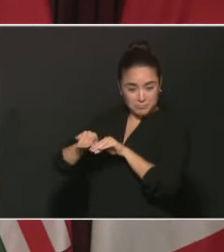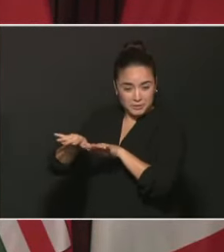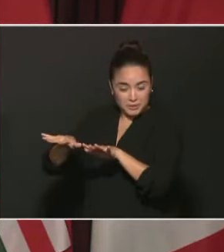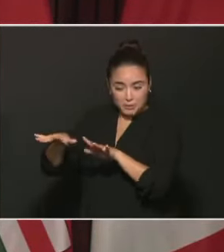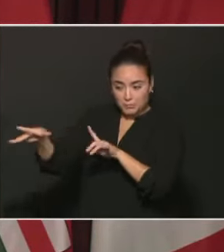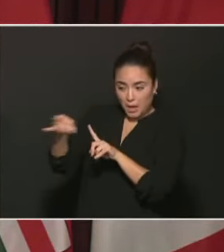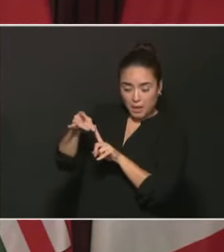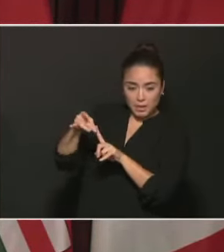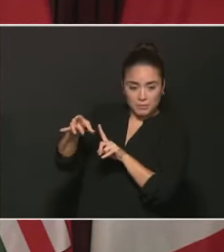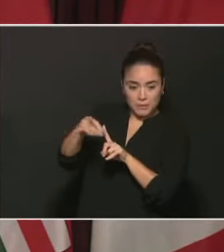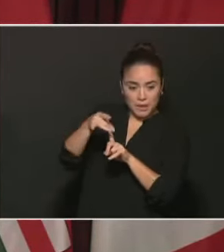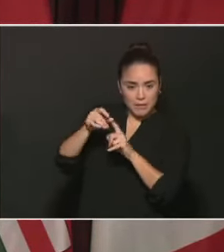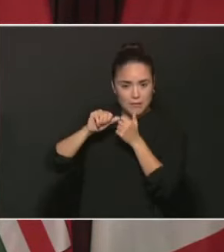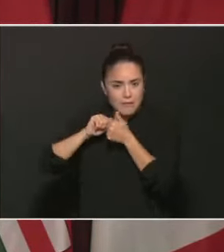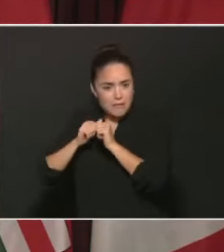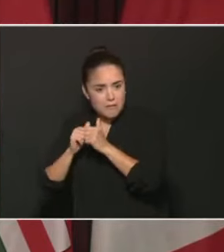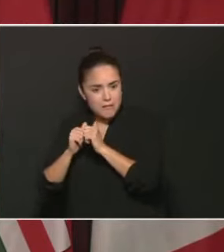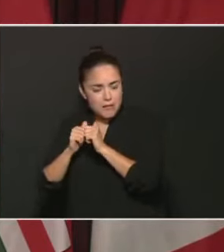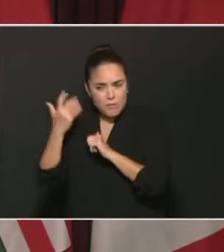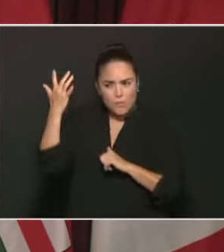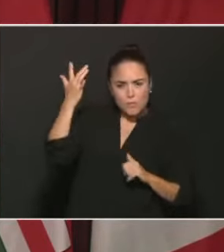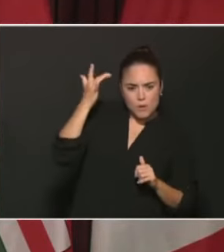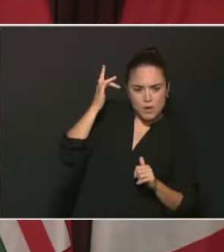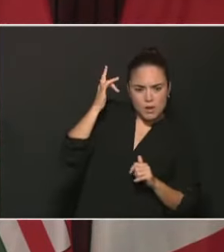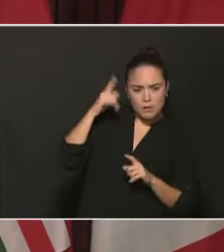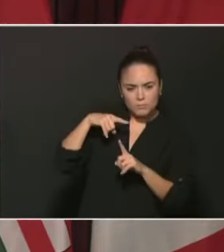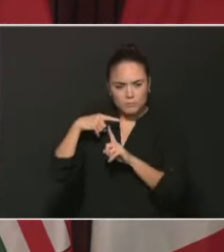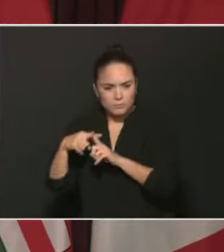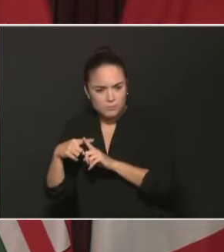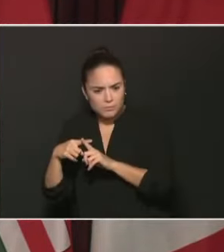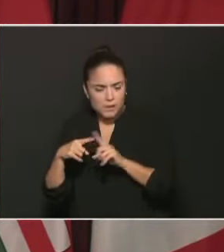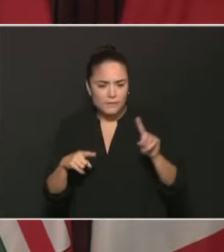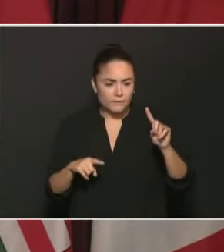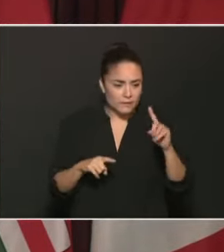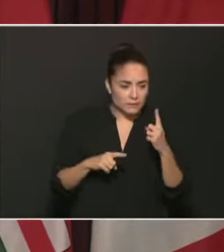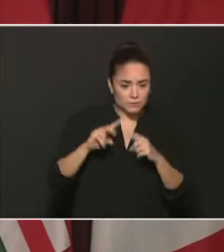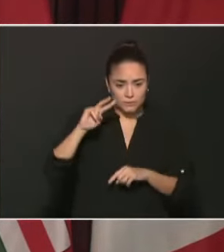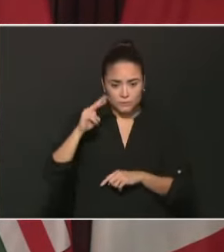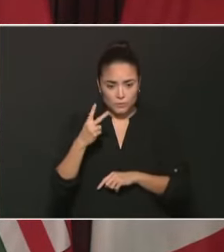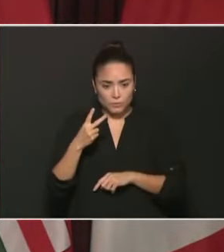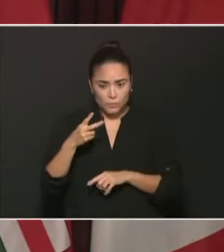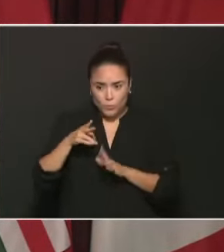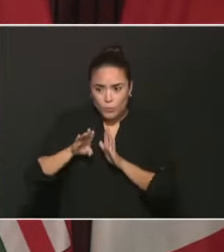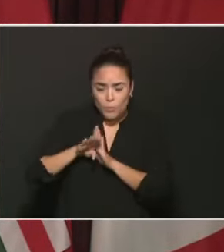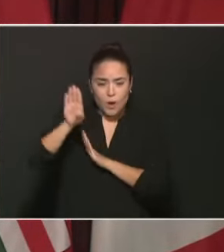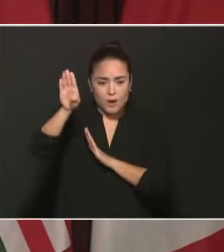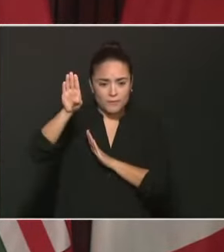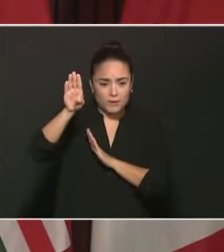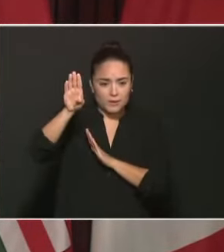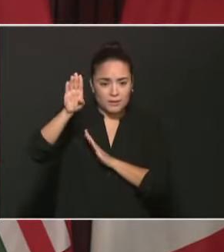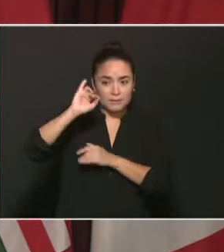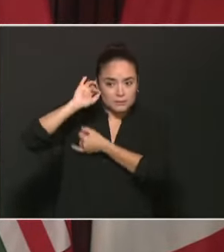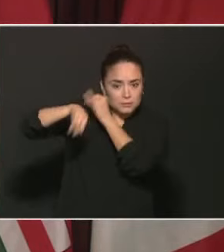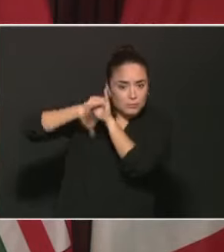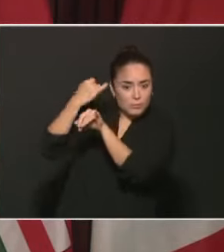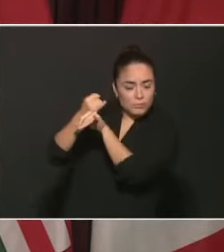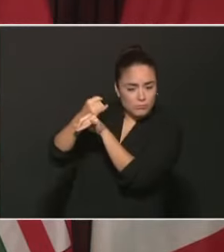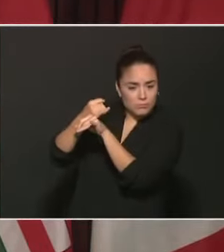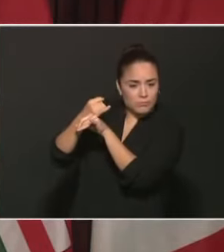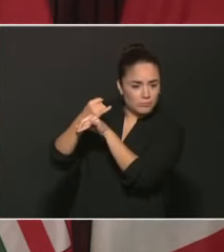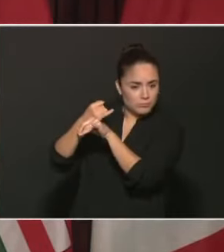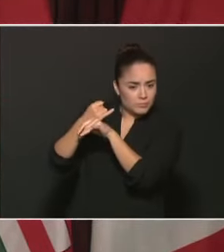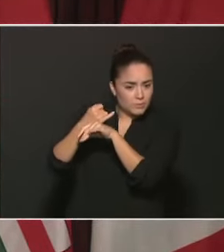his major reports on wave 2 and wave 3, which did an international search, and restaurants, clubs,